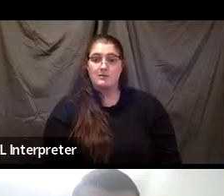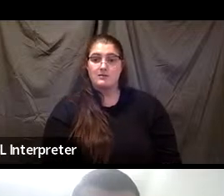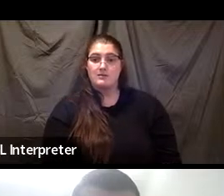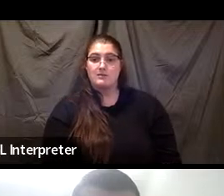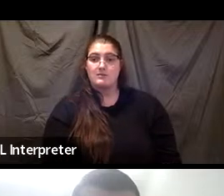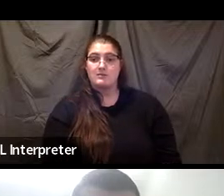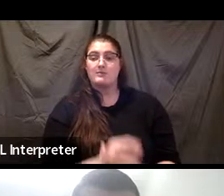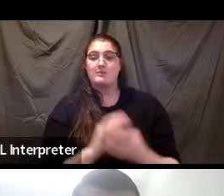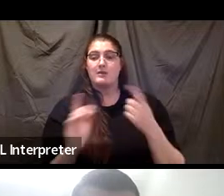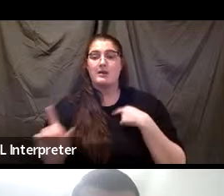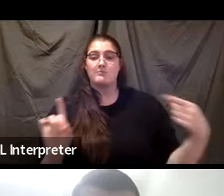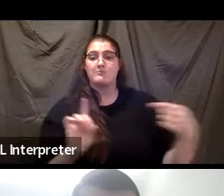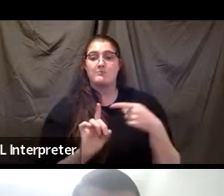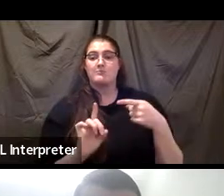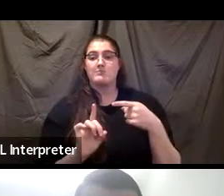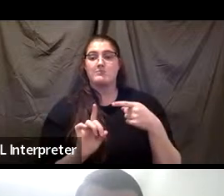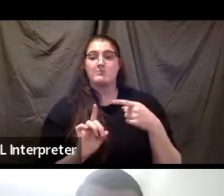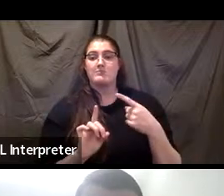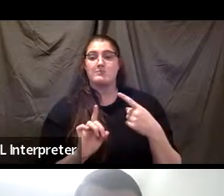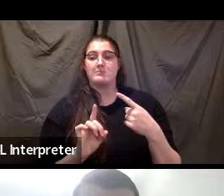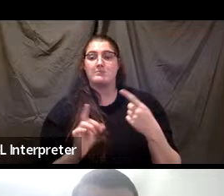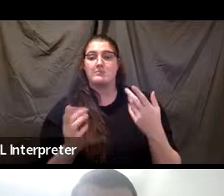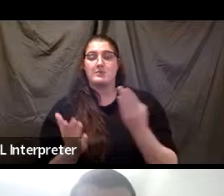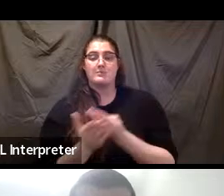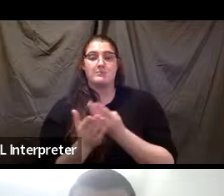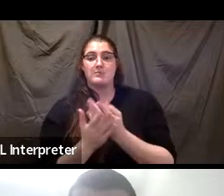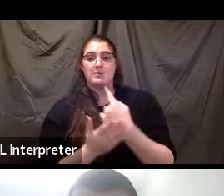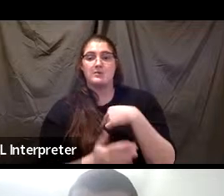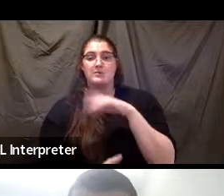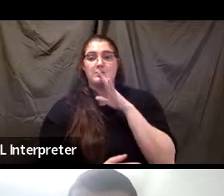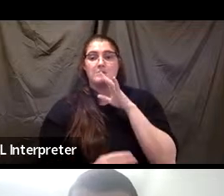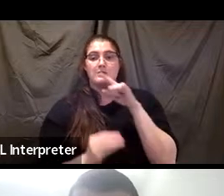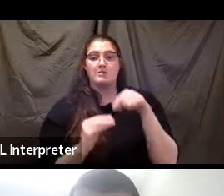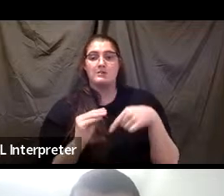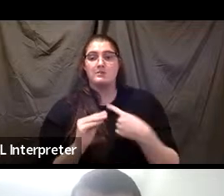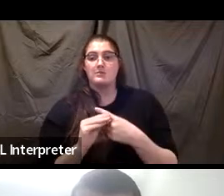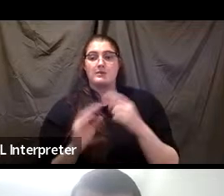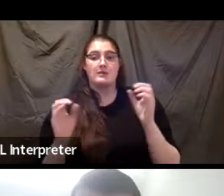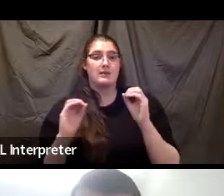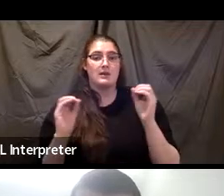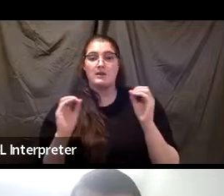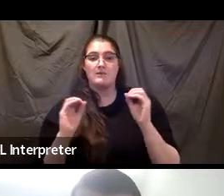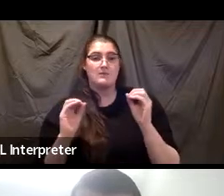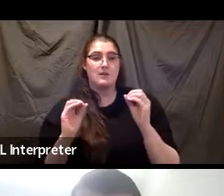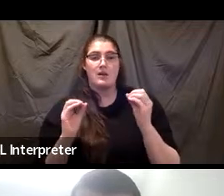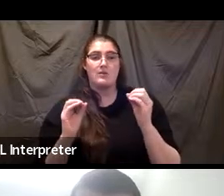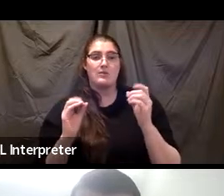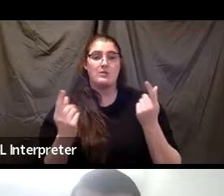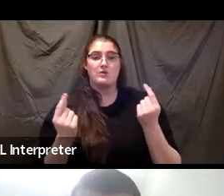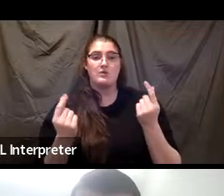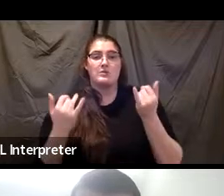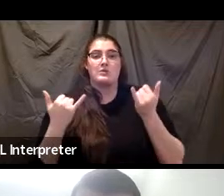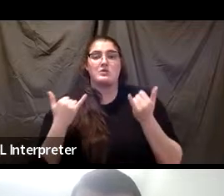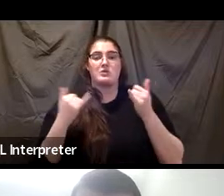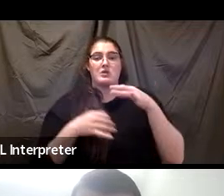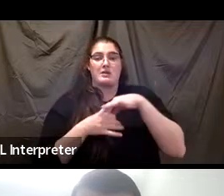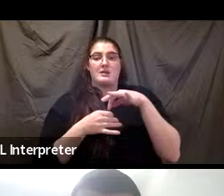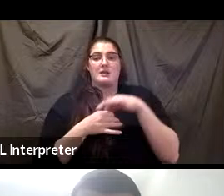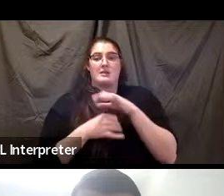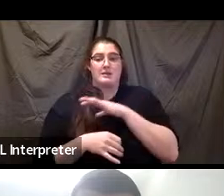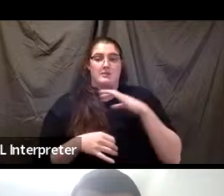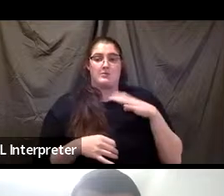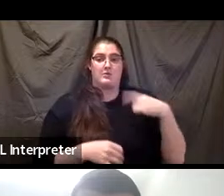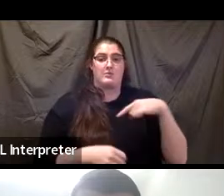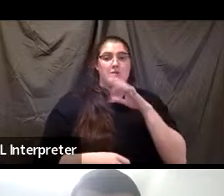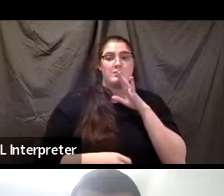I'll just offer a point of order that the funds we're talking about were not, they had nothing to do with the currently elected commission. We're talking about a